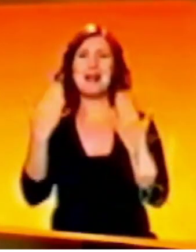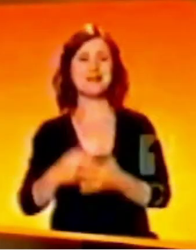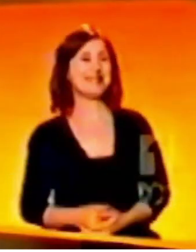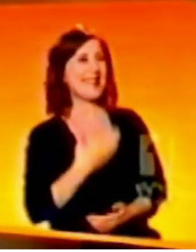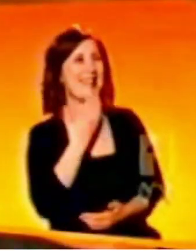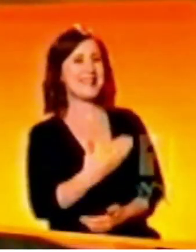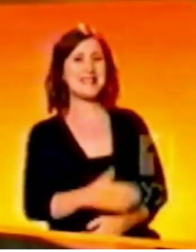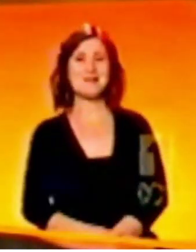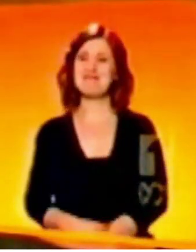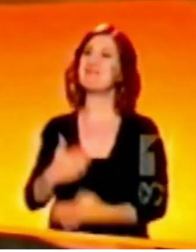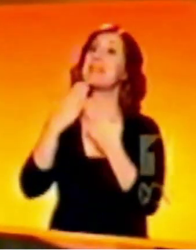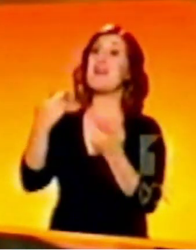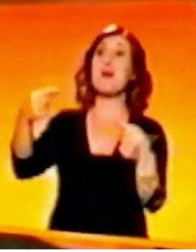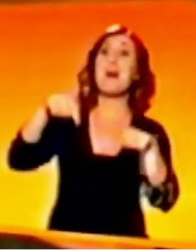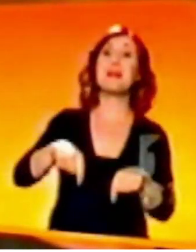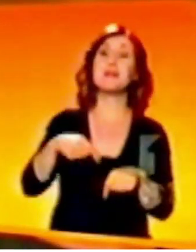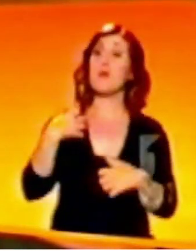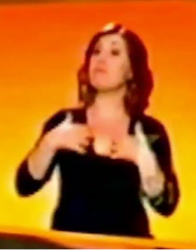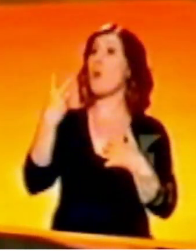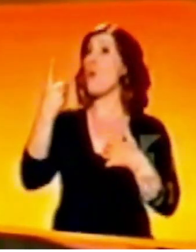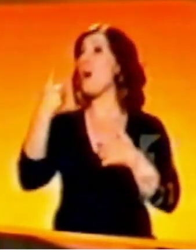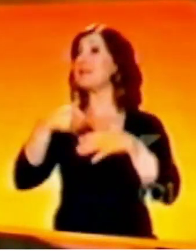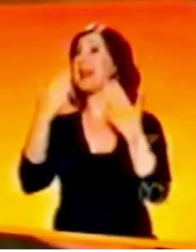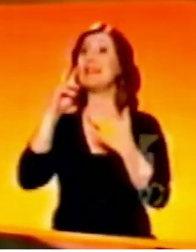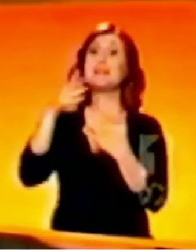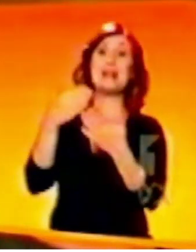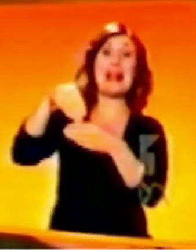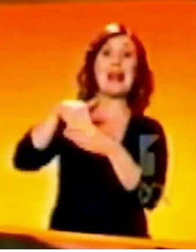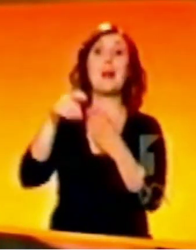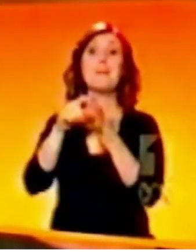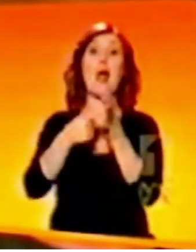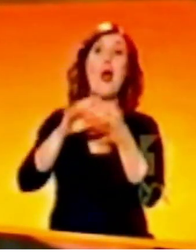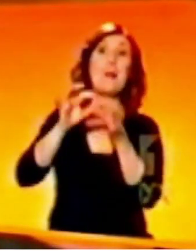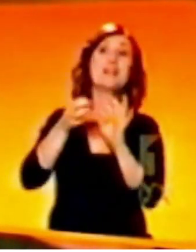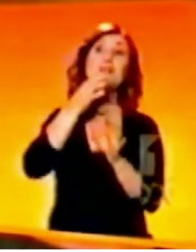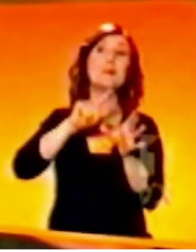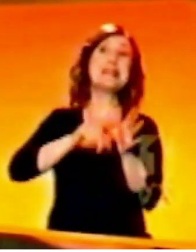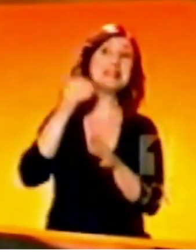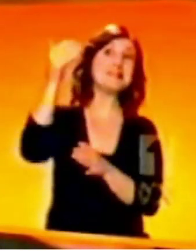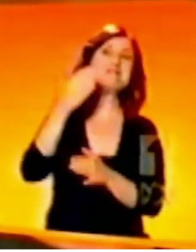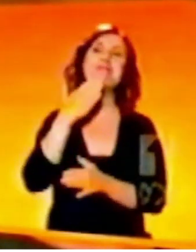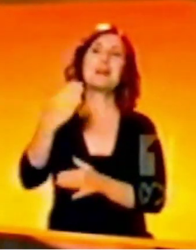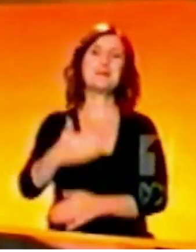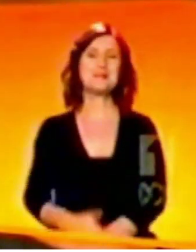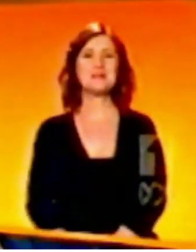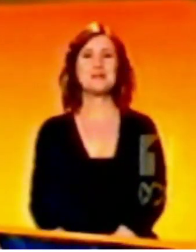way. Thanks. Thanks very much for coming in, mate. We look forward to seeing you on telly at the Paralympics in a couple of years. Please thank